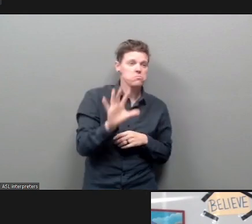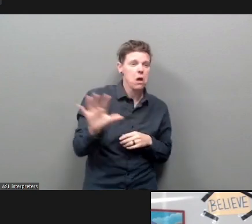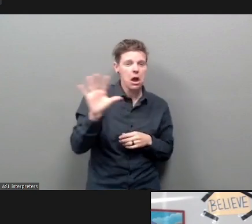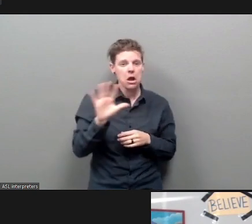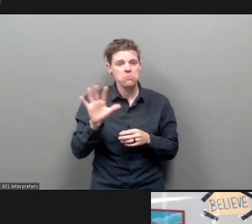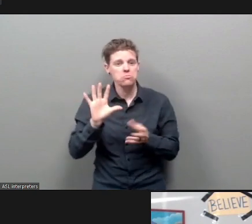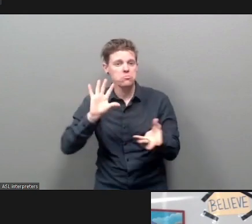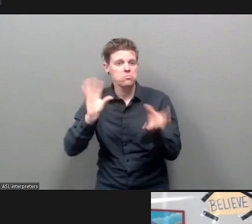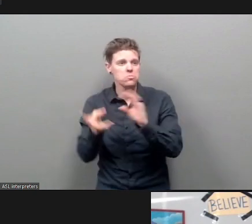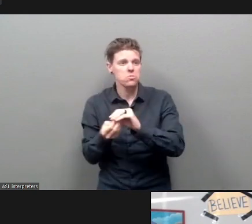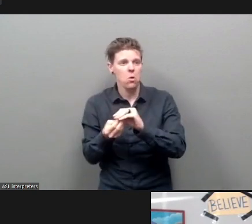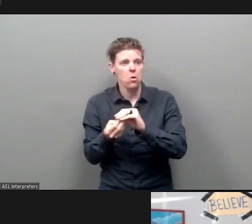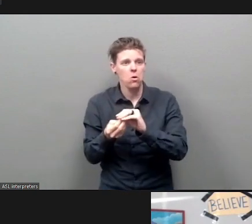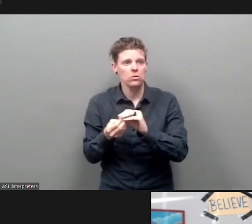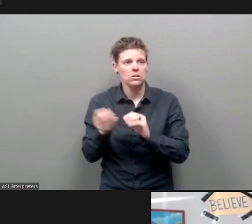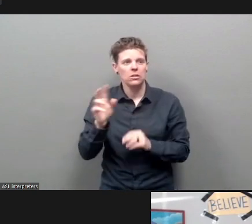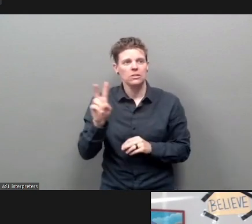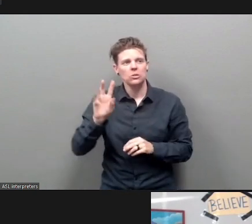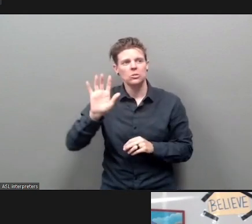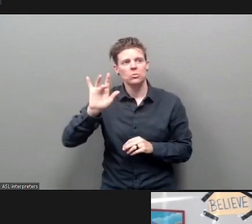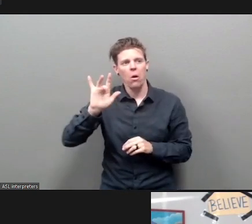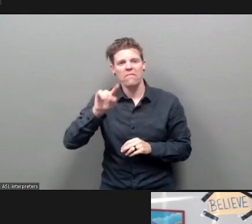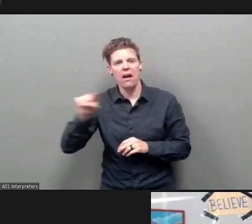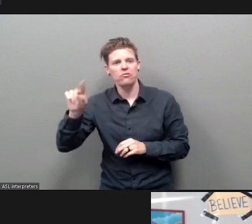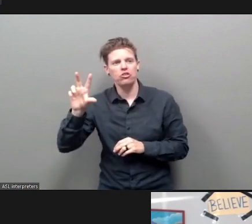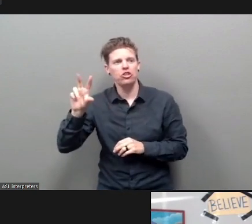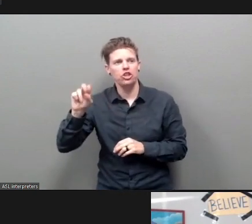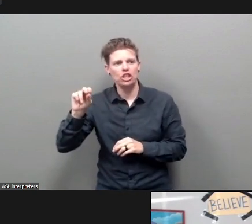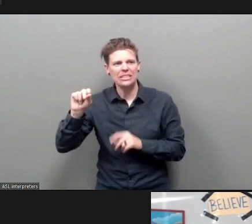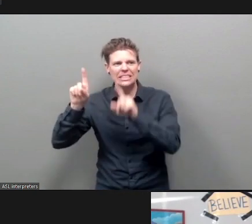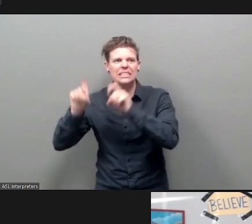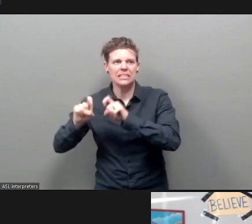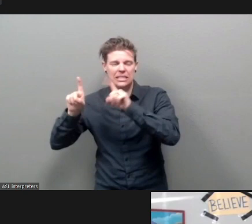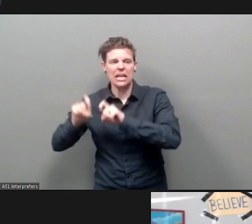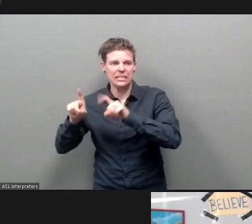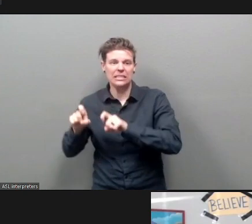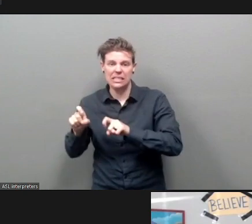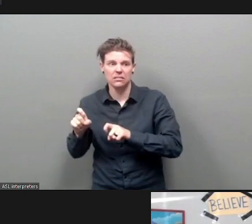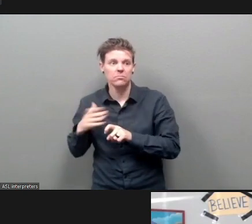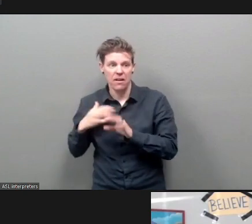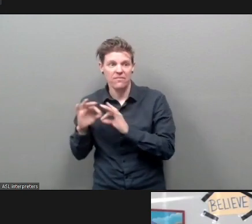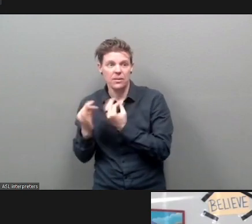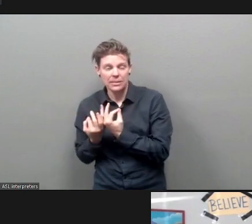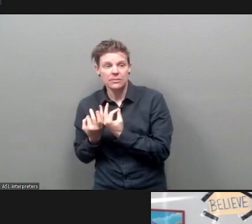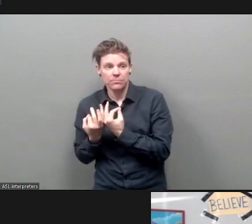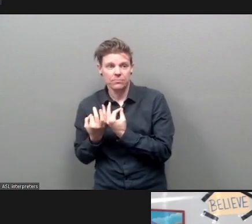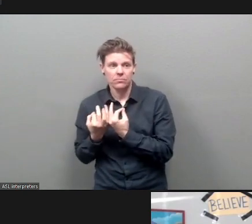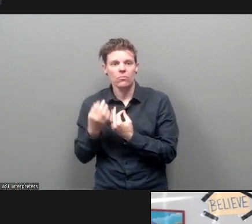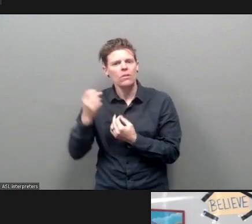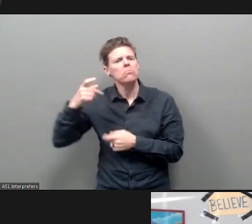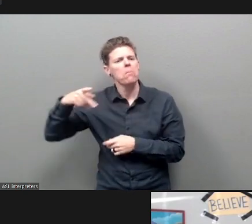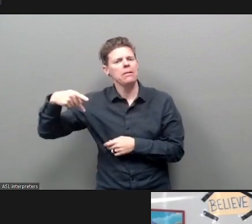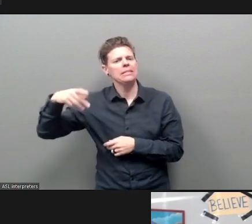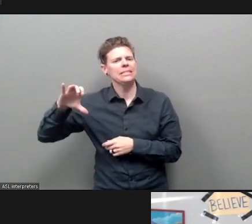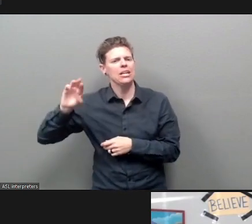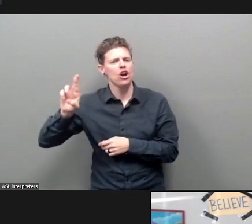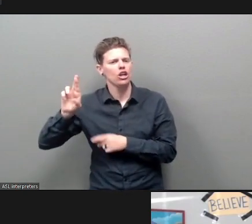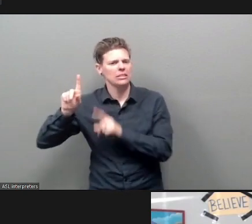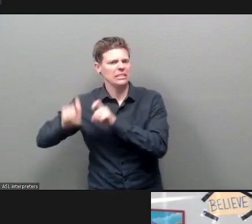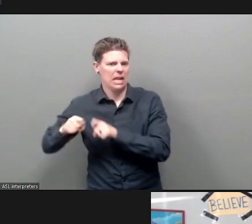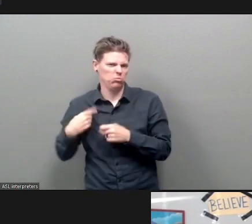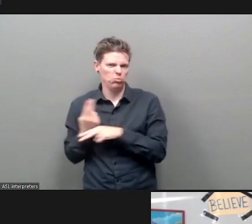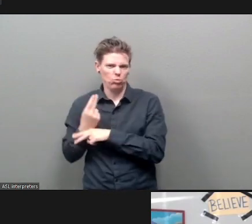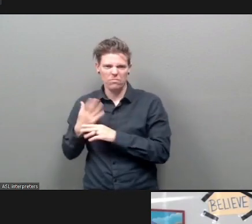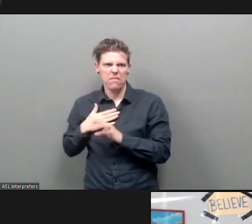25 to 30 tests were done, and only 4 of them were PCRs. I got a PCR at the drive-through in